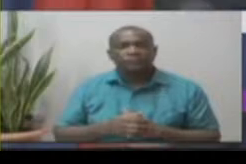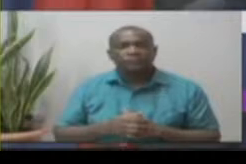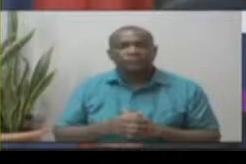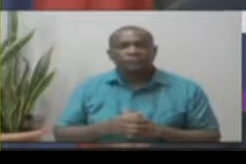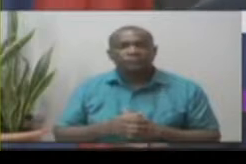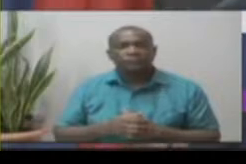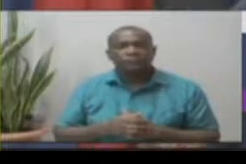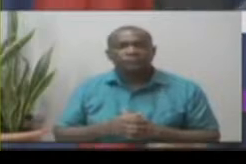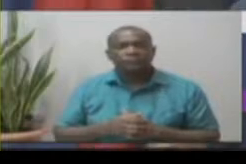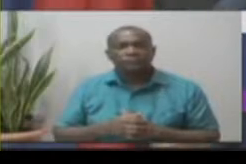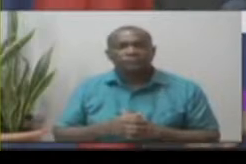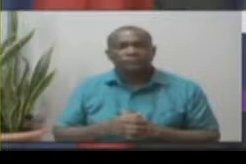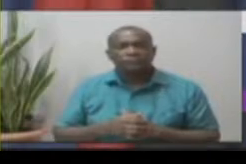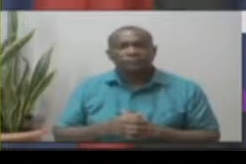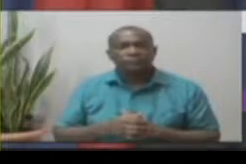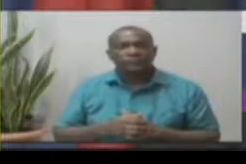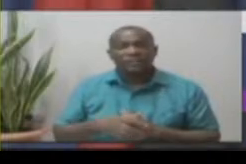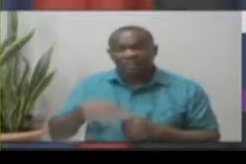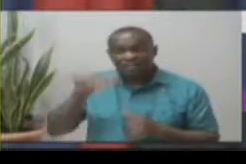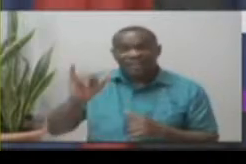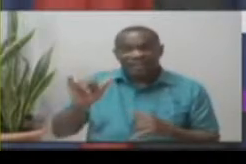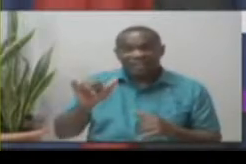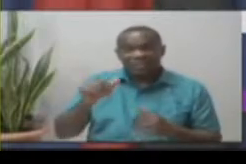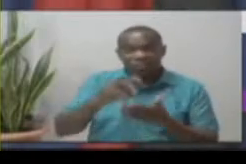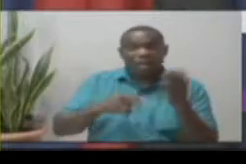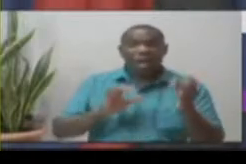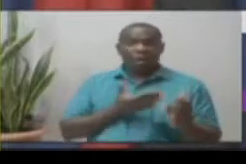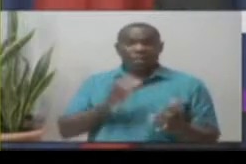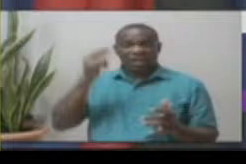That is what this government is dealing with.